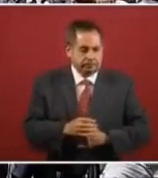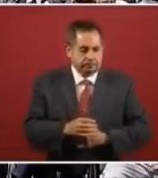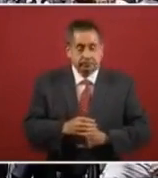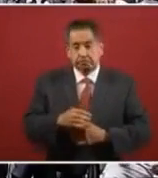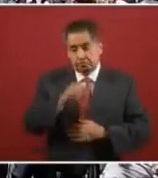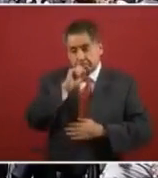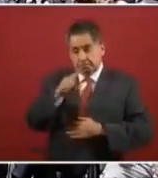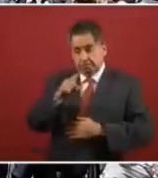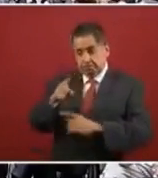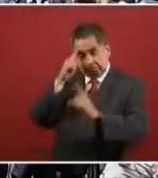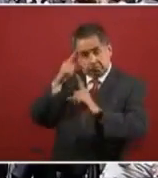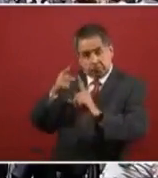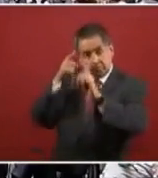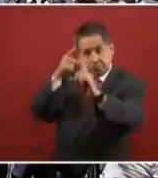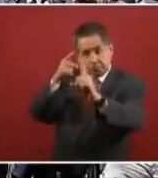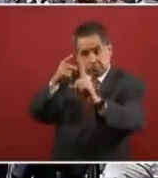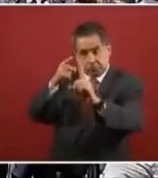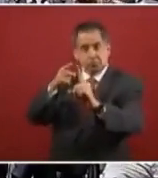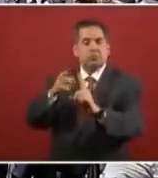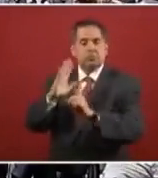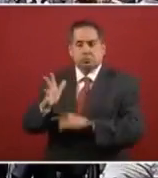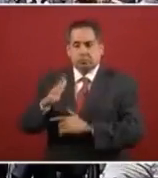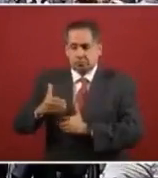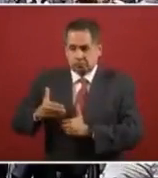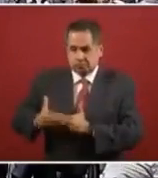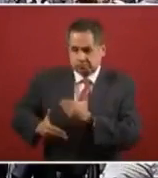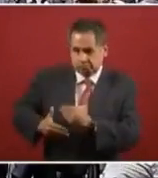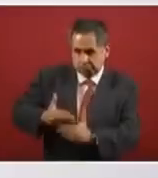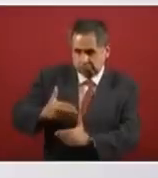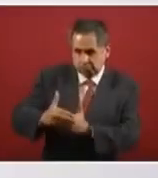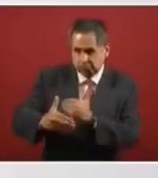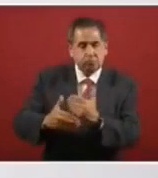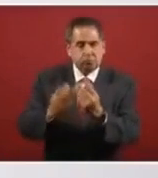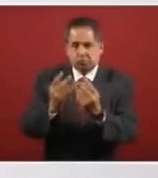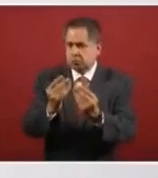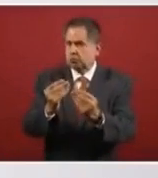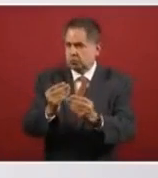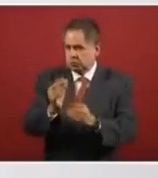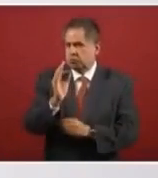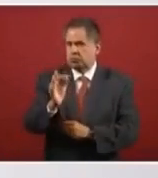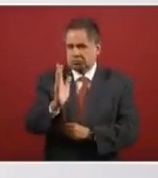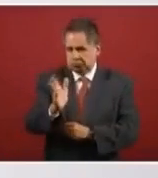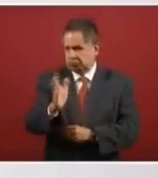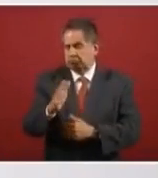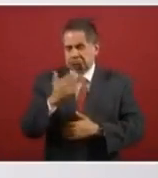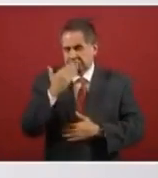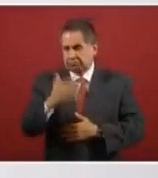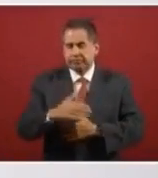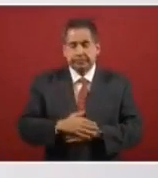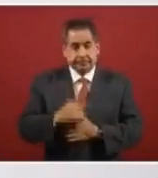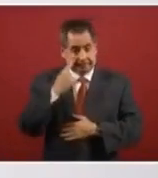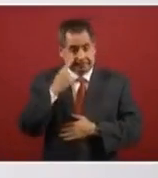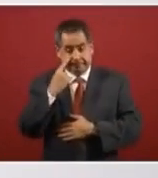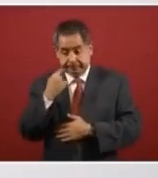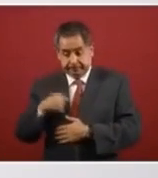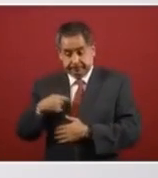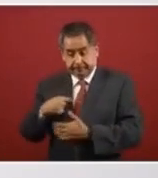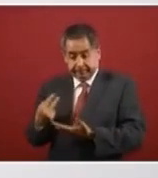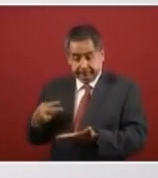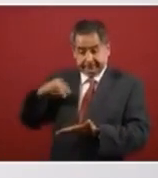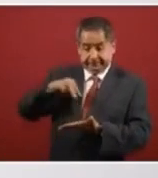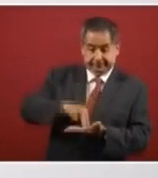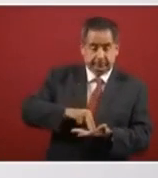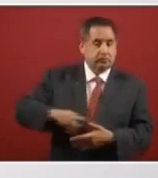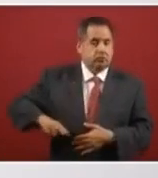in this objective we have advanced a lot for example when I came to the